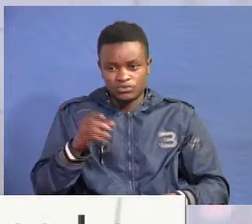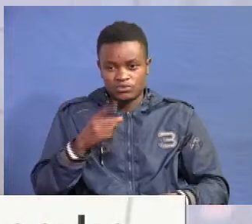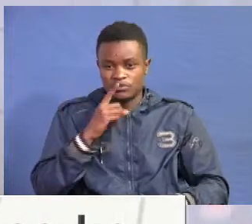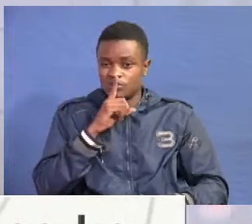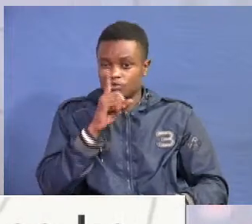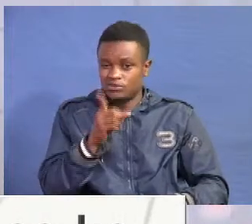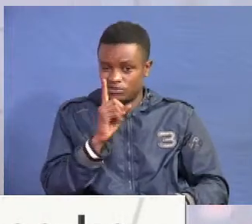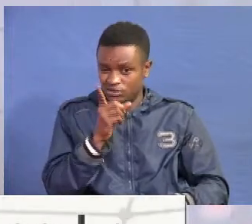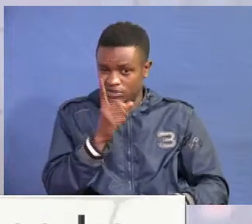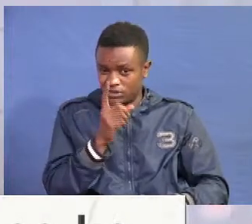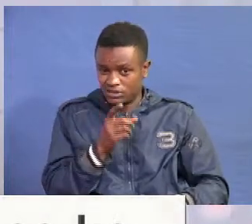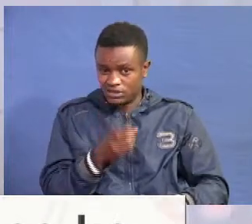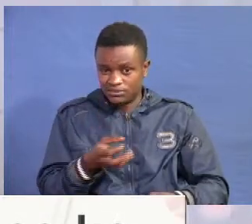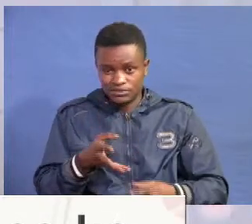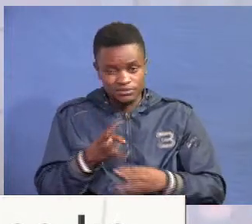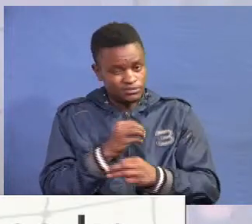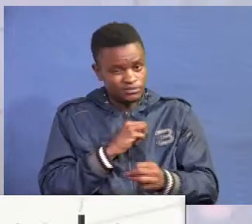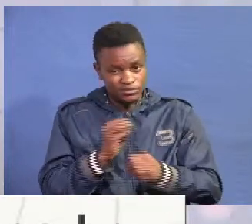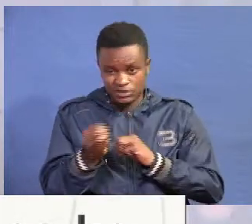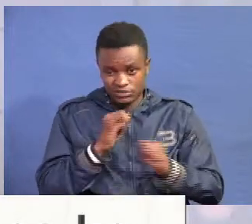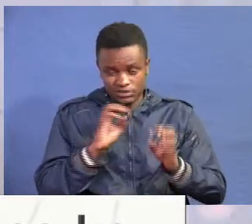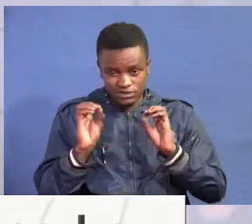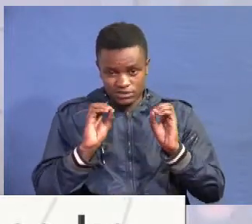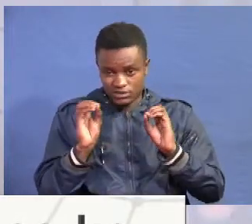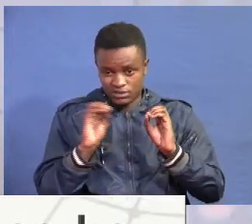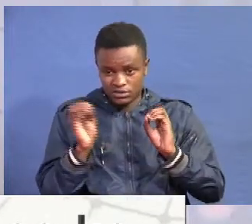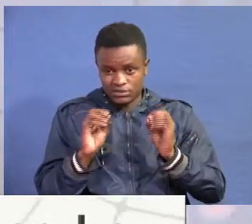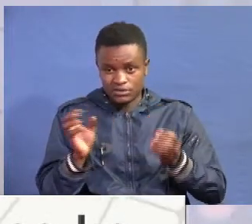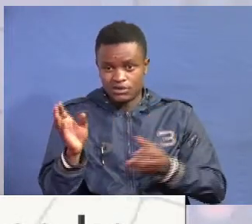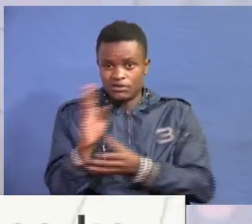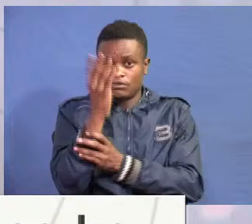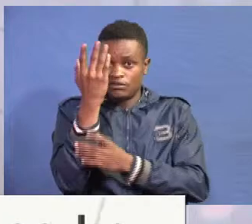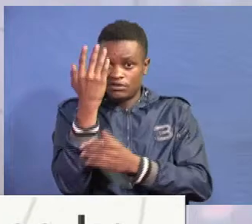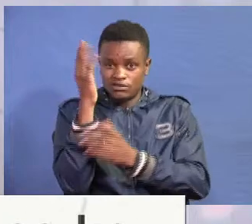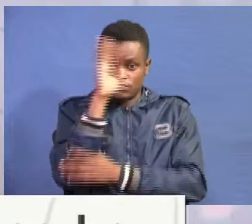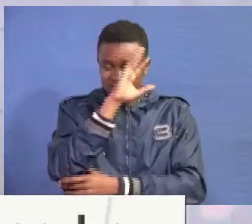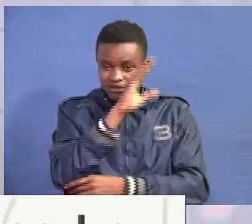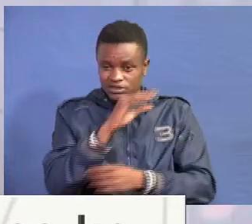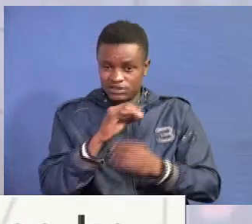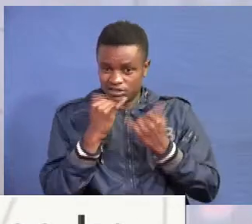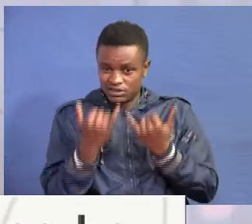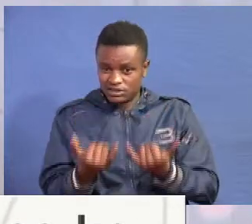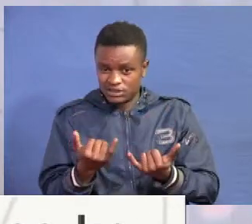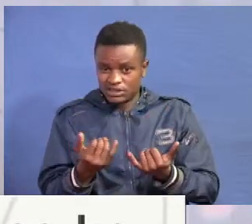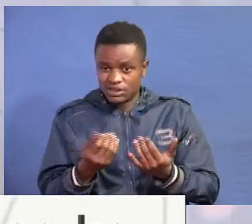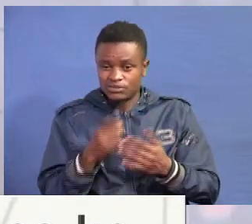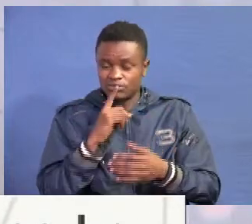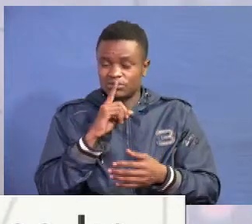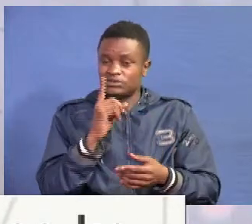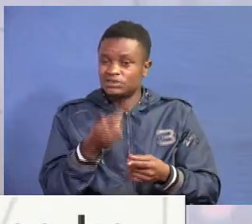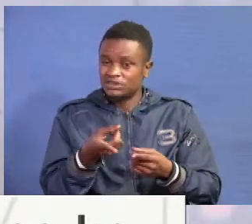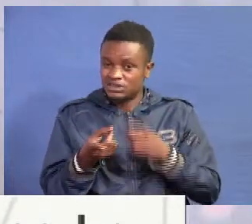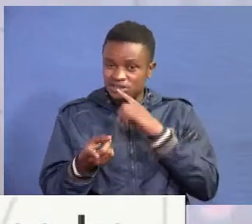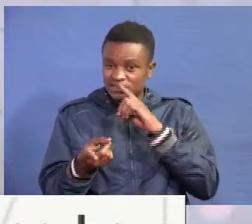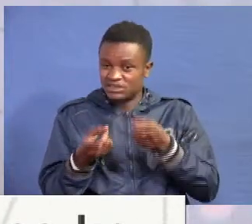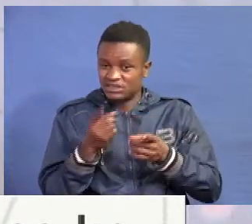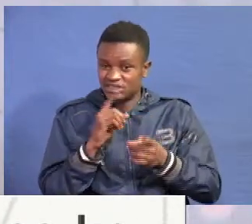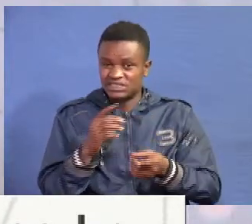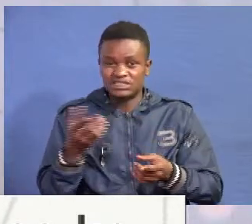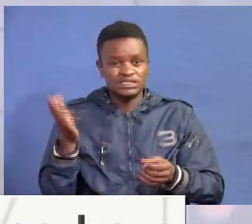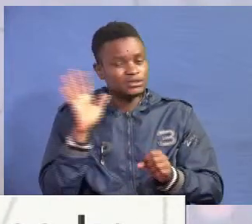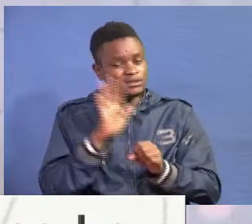compensation funds. Speaking at Olmegenyu in Narok South, Olentutu insisted that all 13,500 people